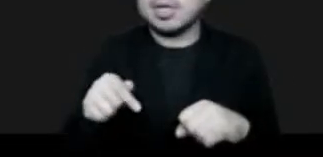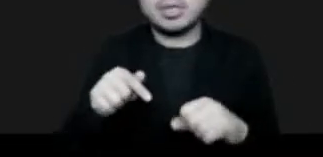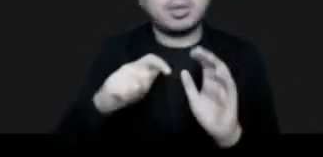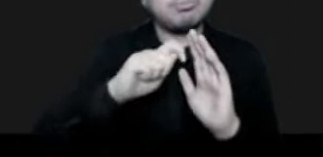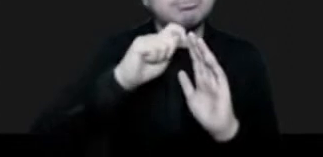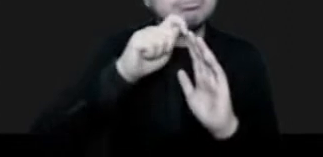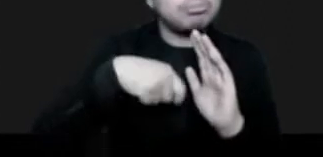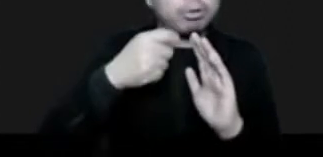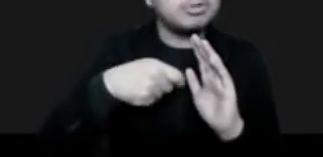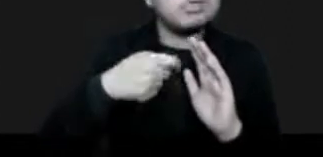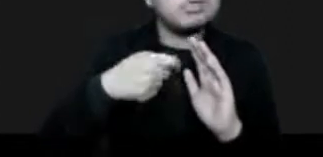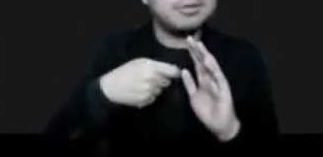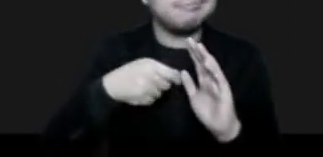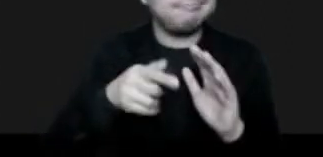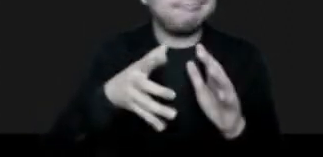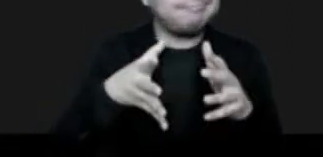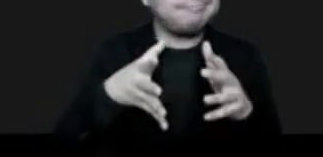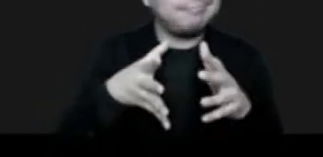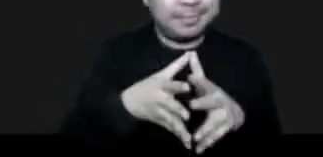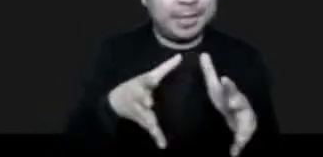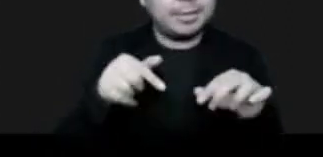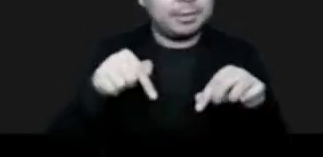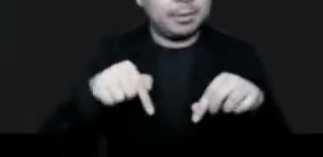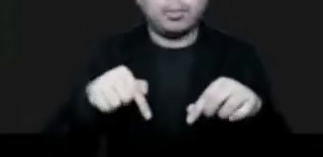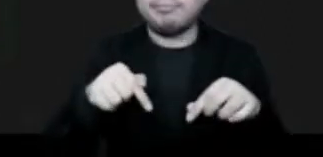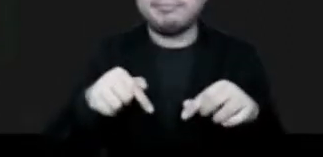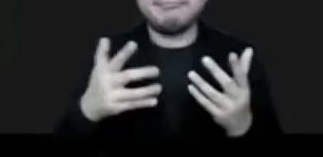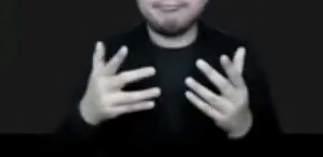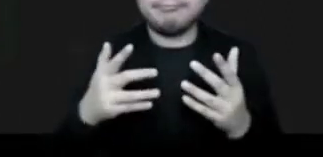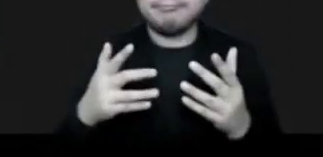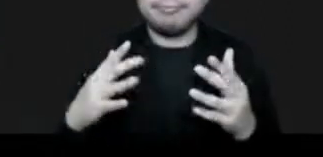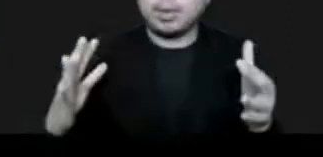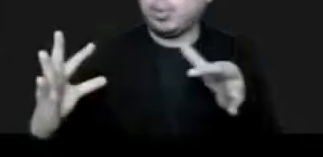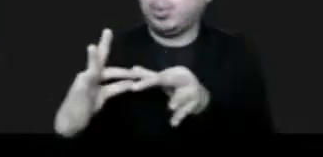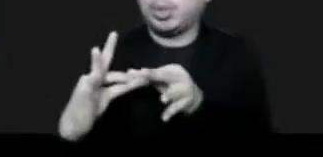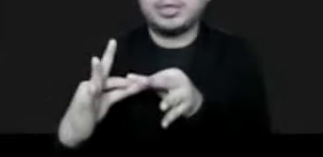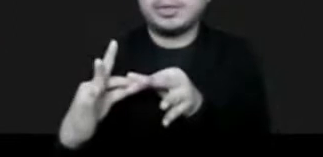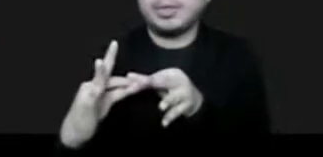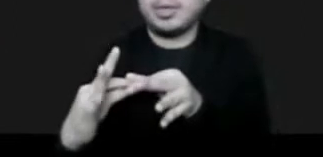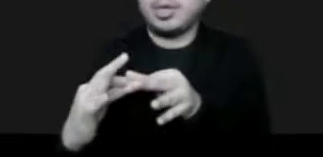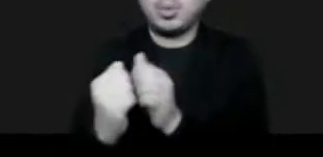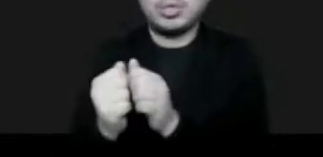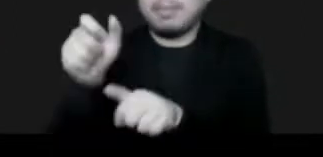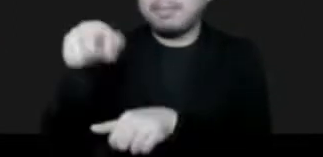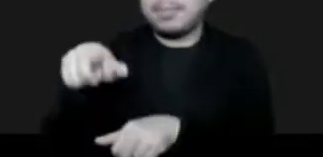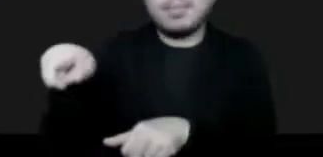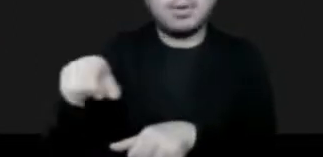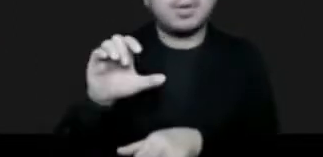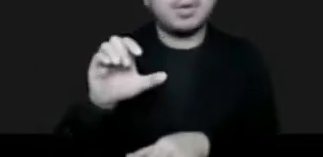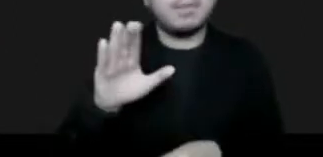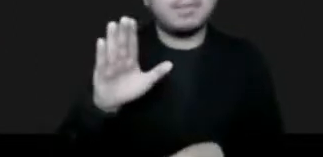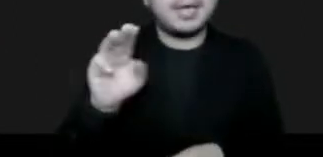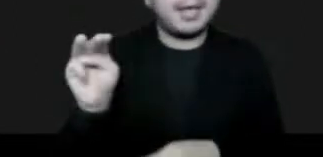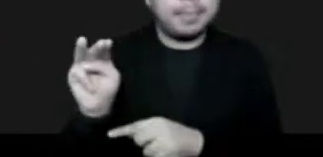currently doing in a consortium with colleagues, including from CBM International. This is a